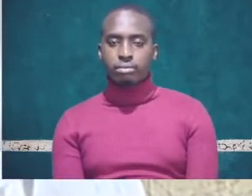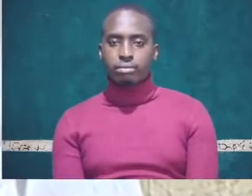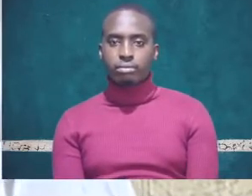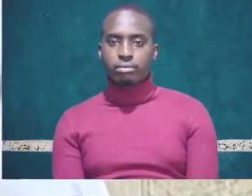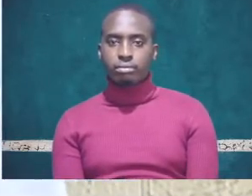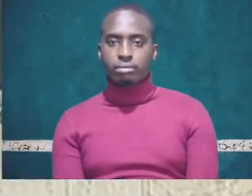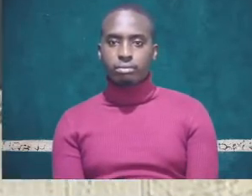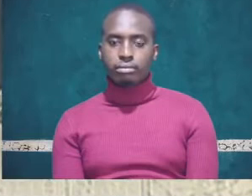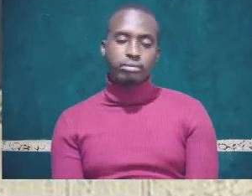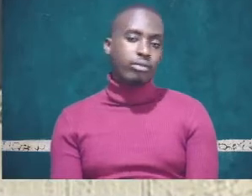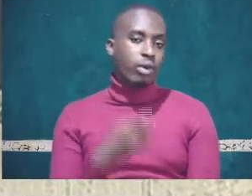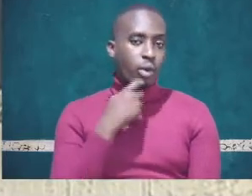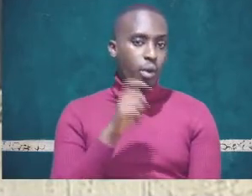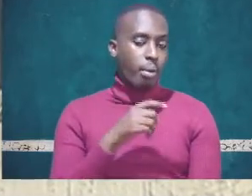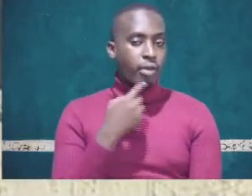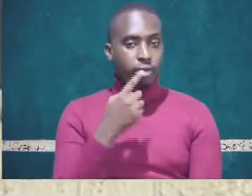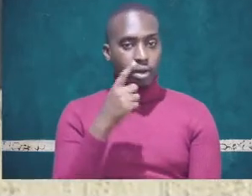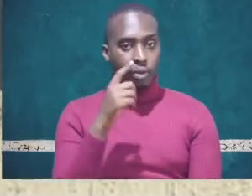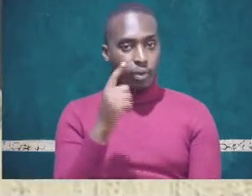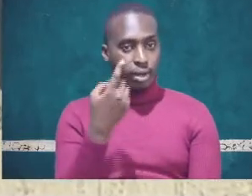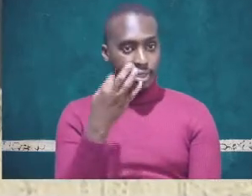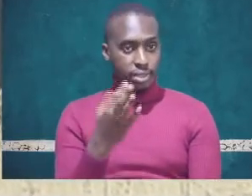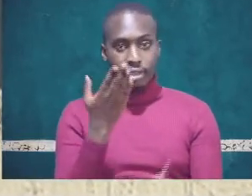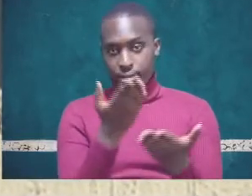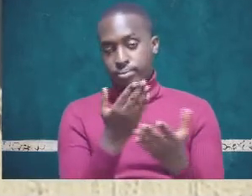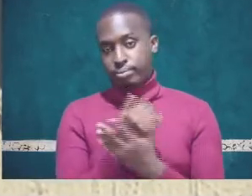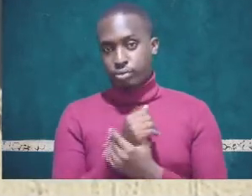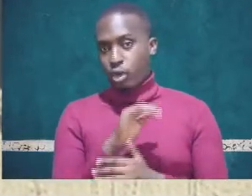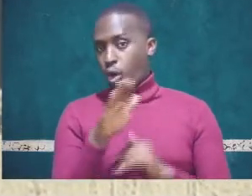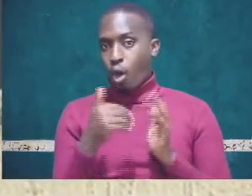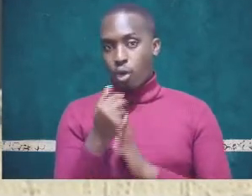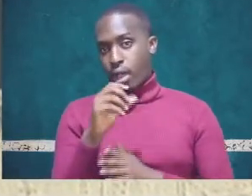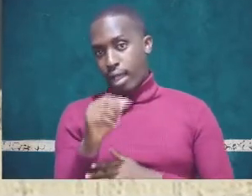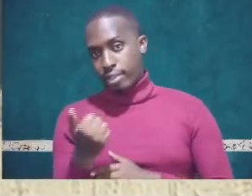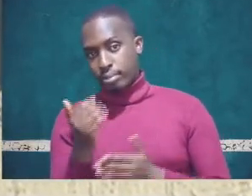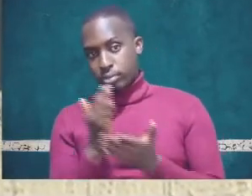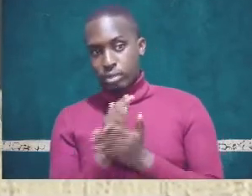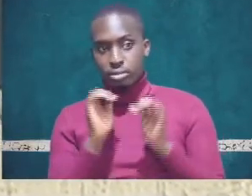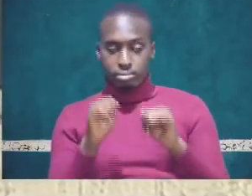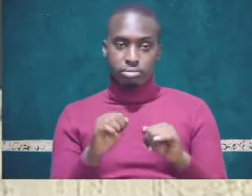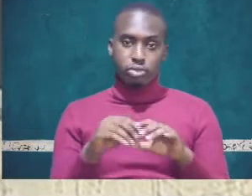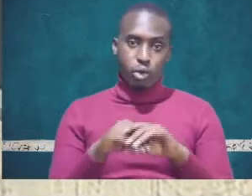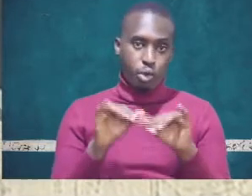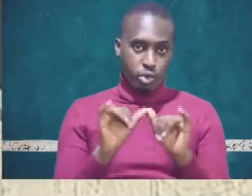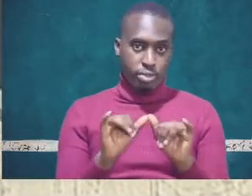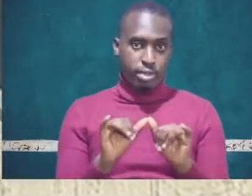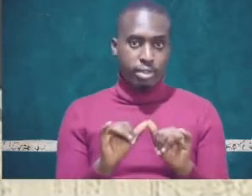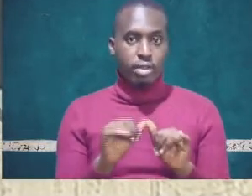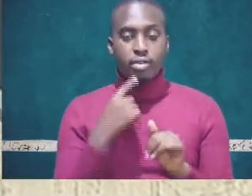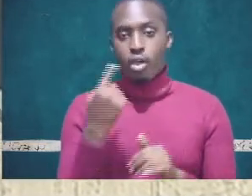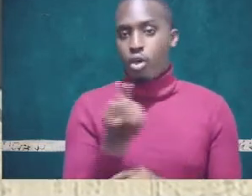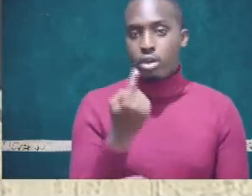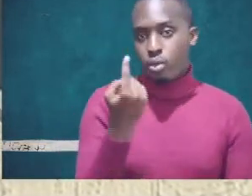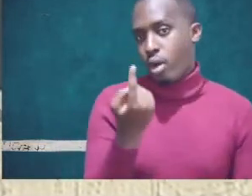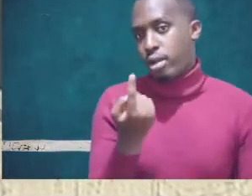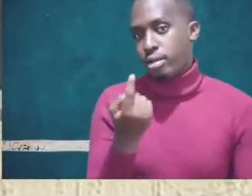demanded. So you have to notice one thing here. All other factors are kept constant, are assumed constant. It is only one